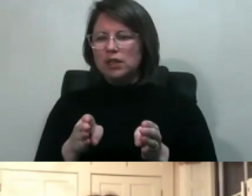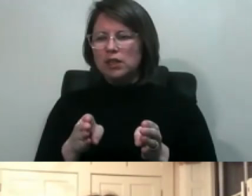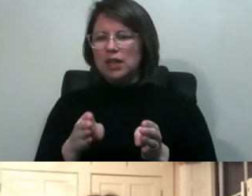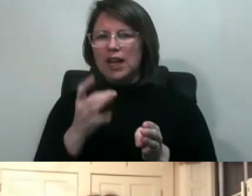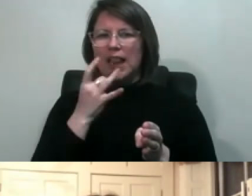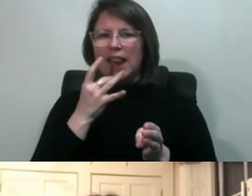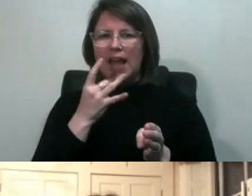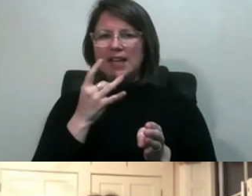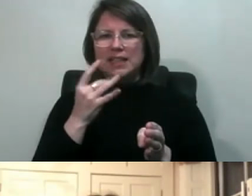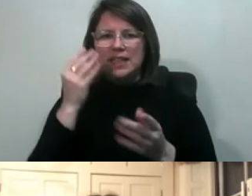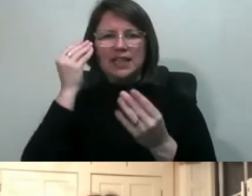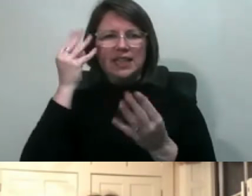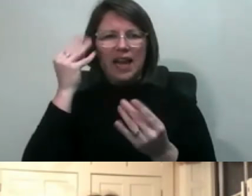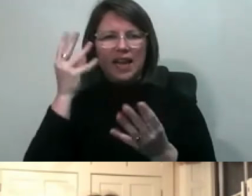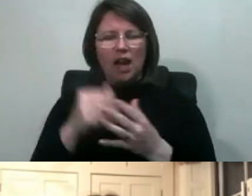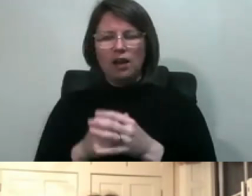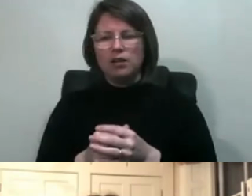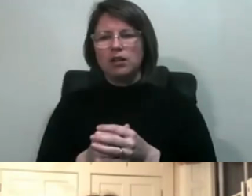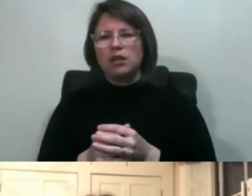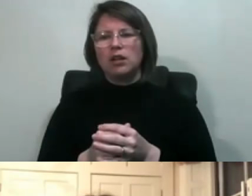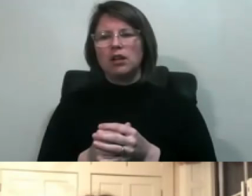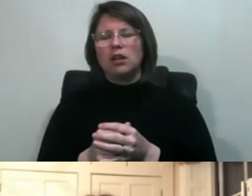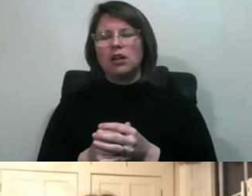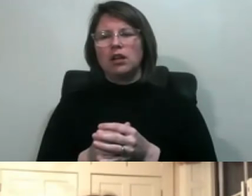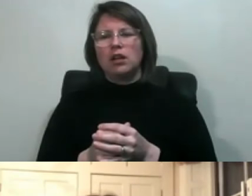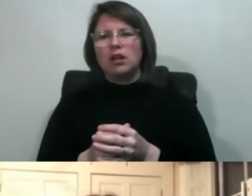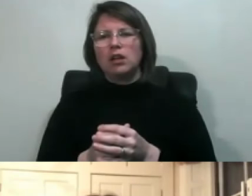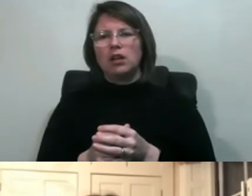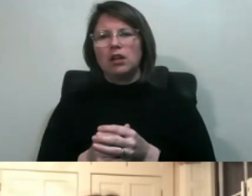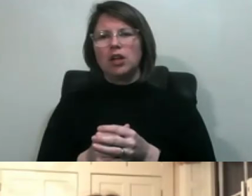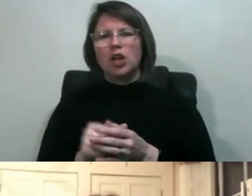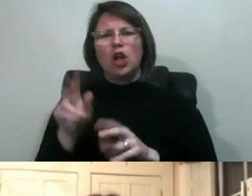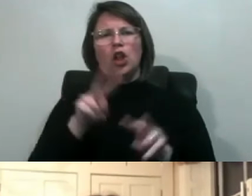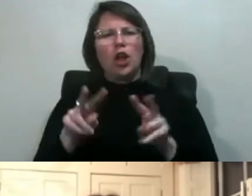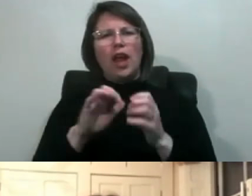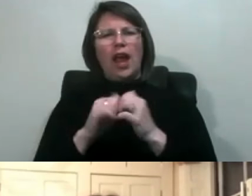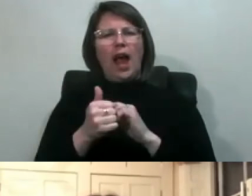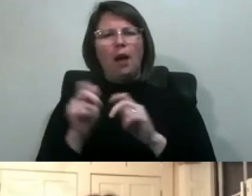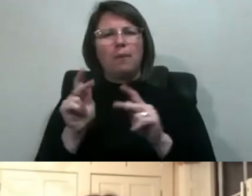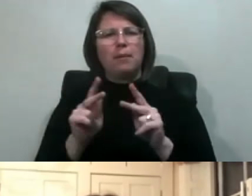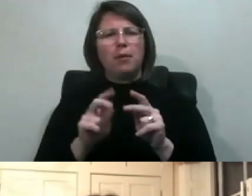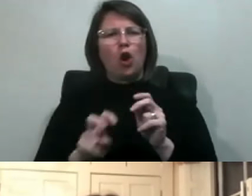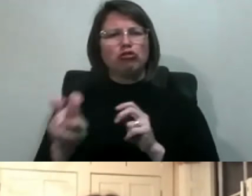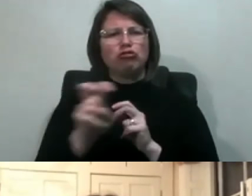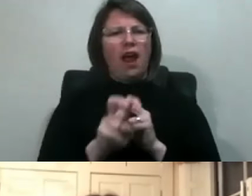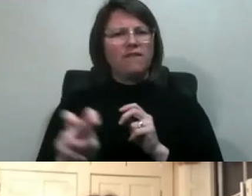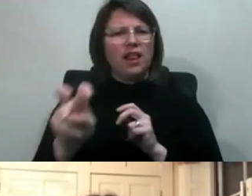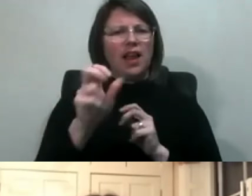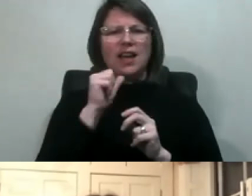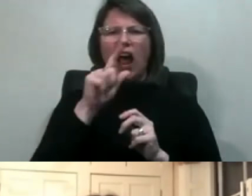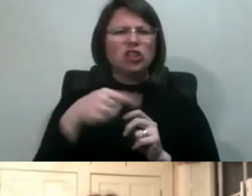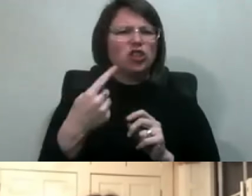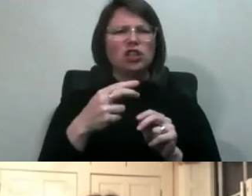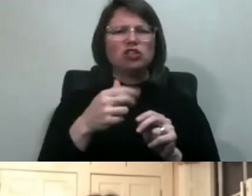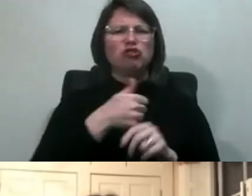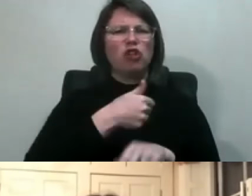streetlight data that is looking at, you know, how people are traveling. And it's actually not just transit riders,